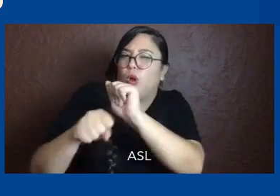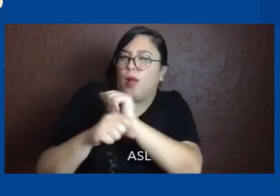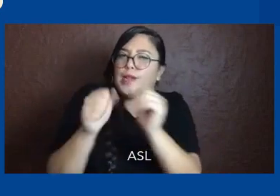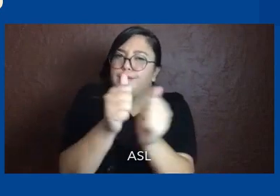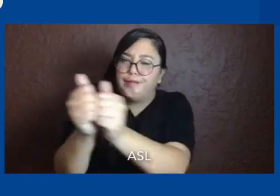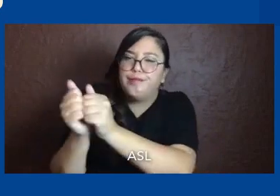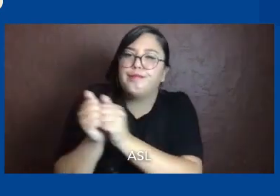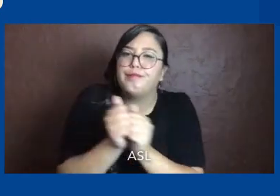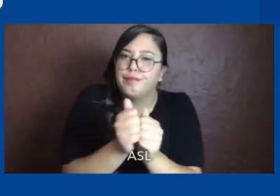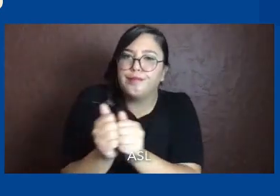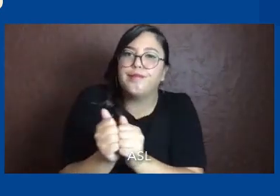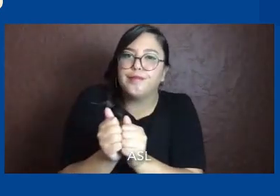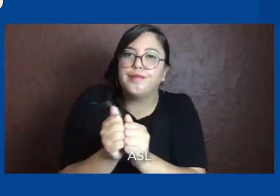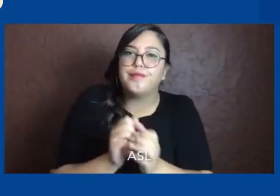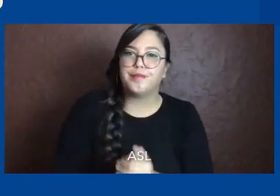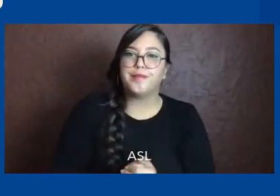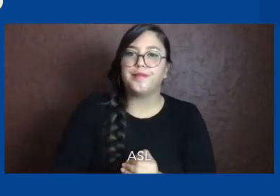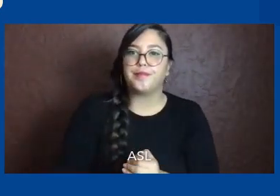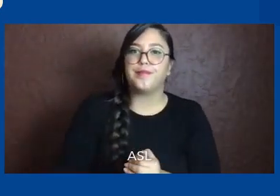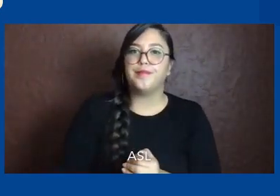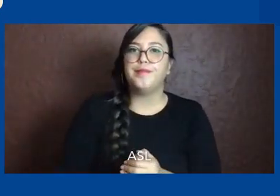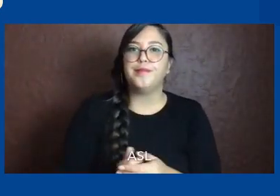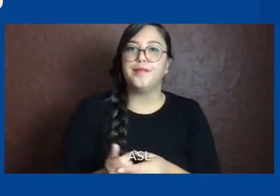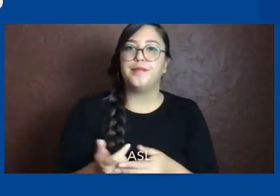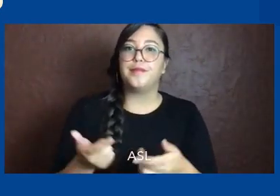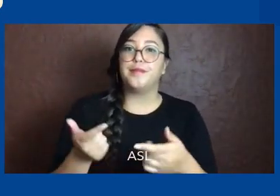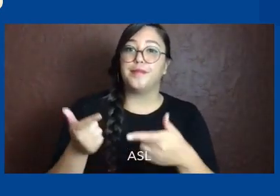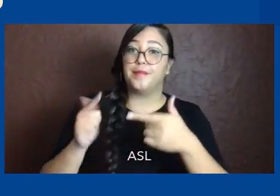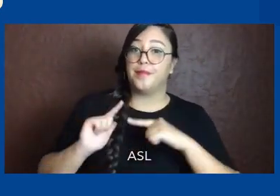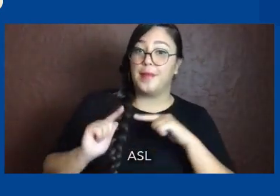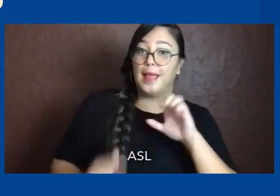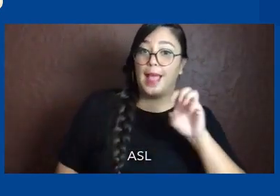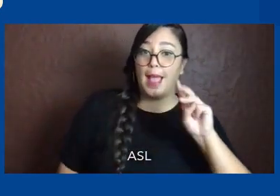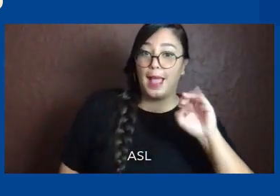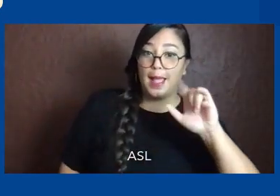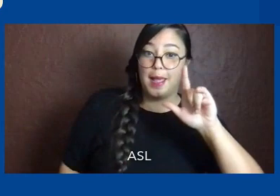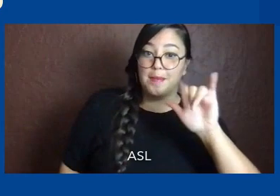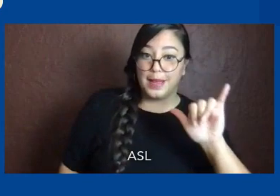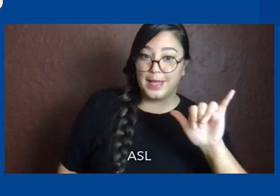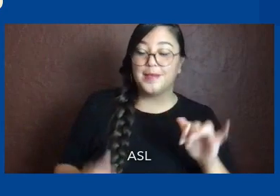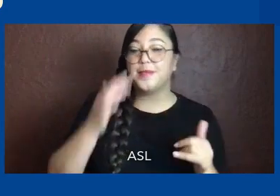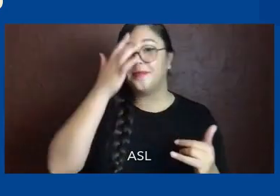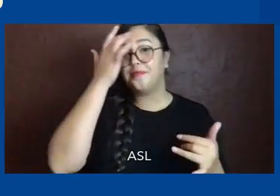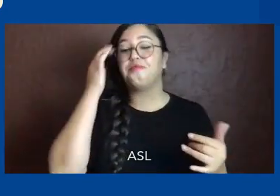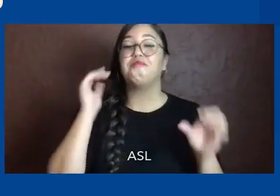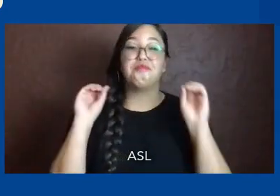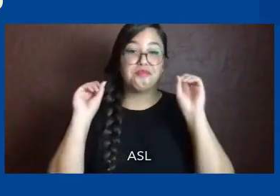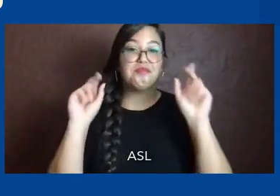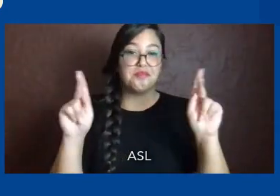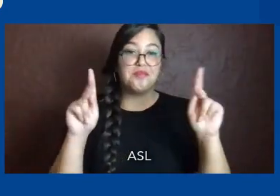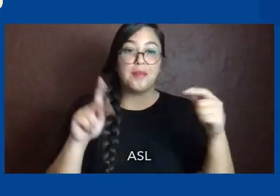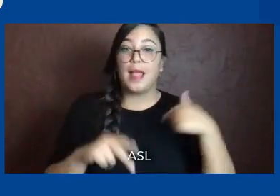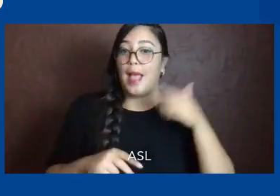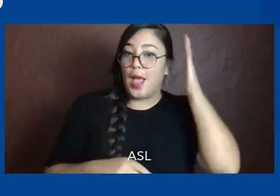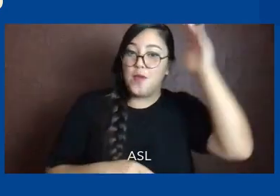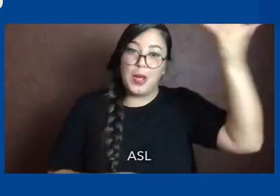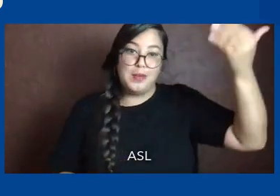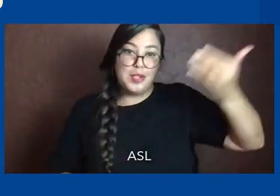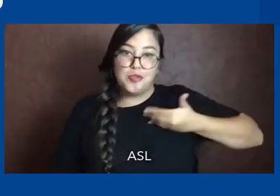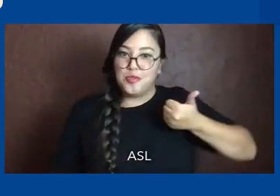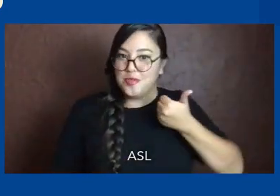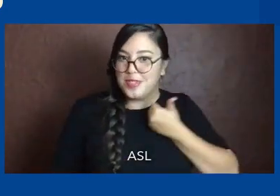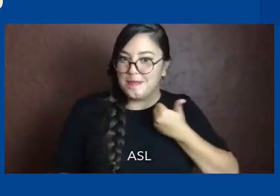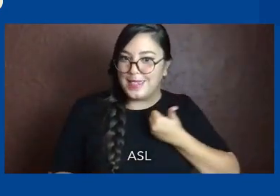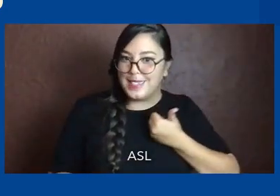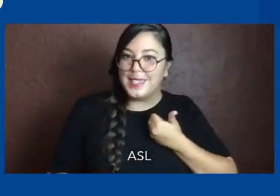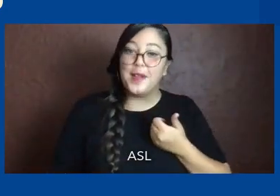All right. Yeah. This is Emily. I will, I think, introduce myself a little bit, but I think maybe